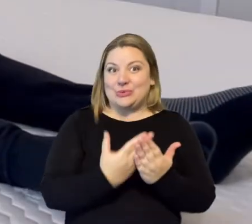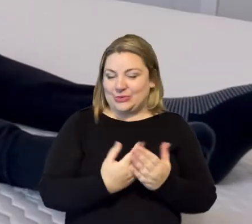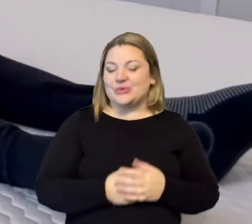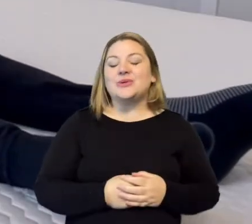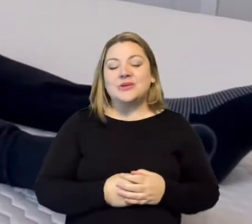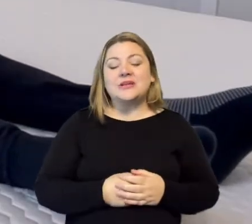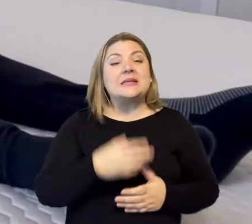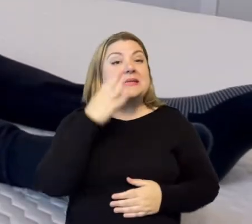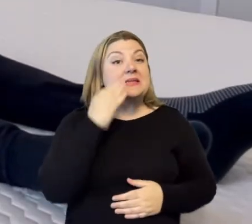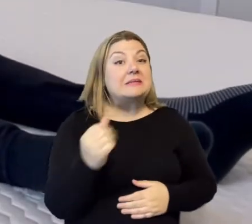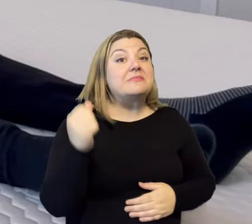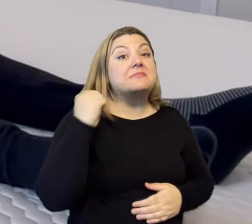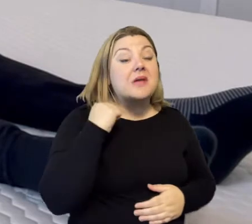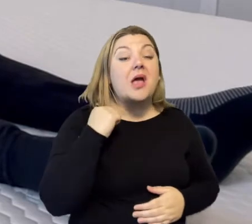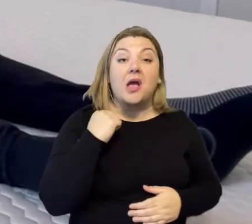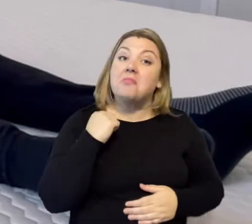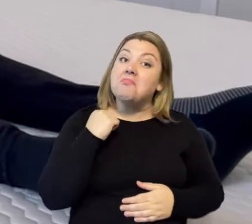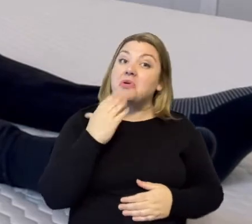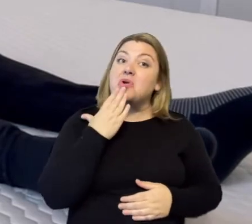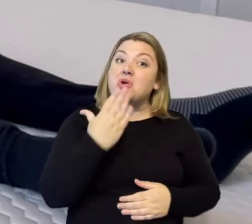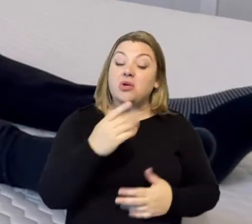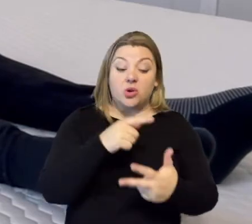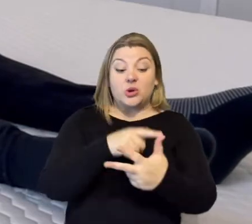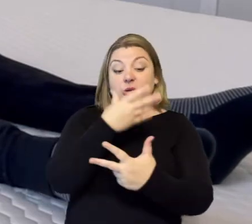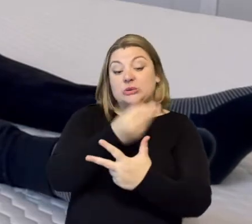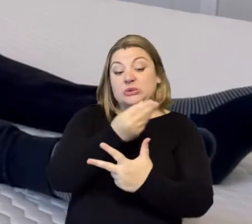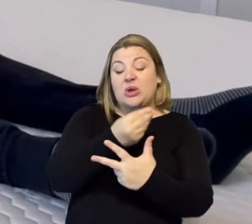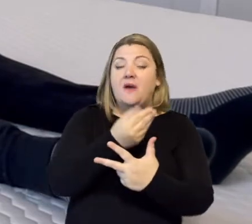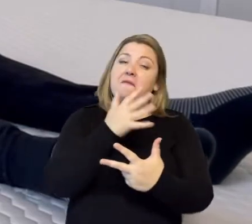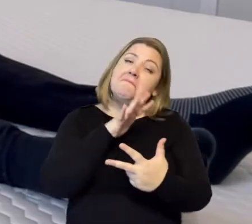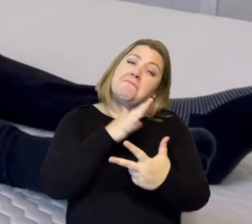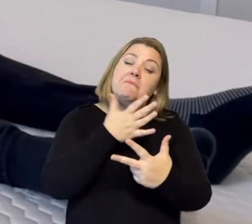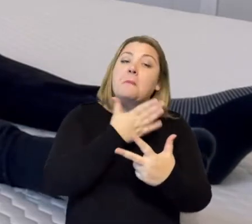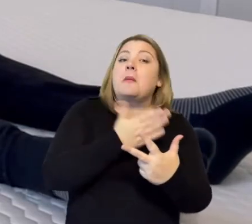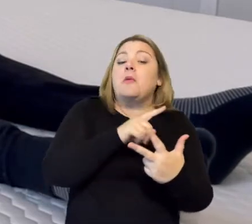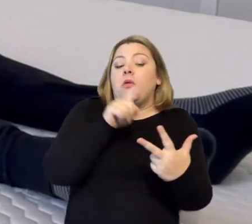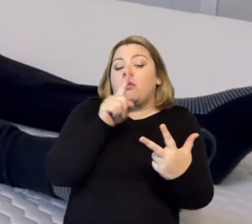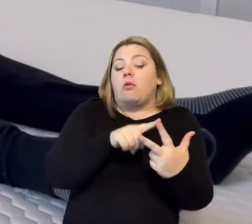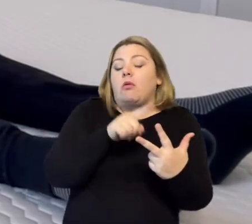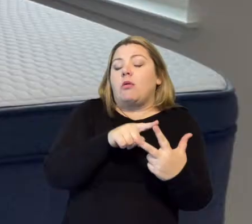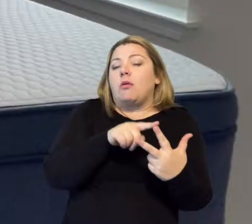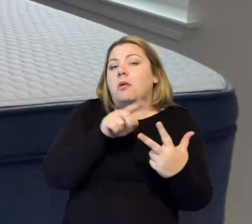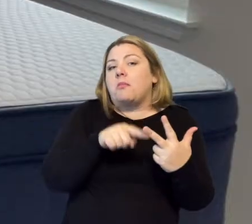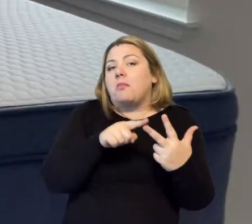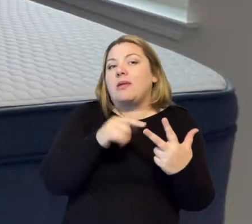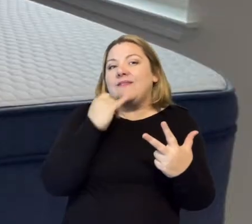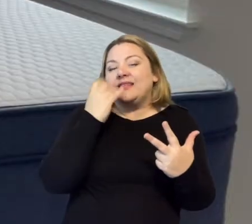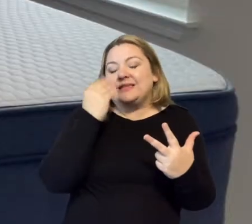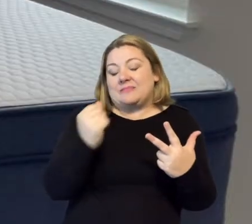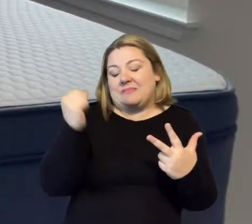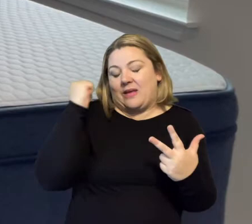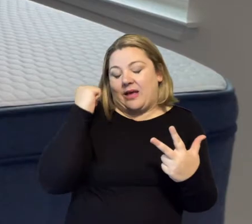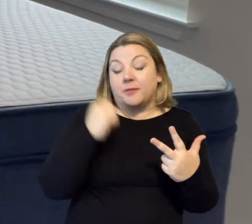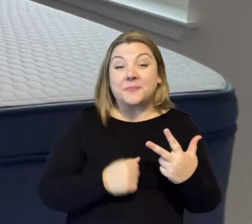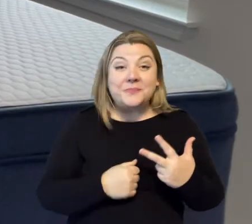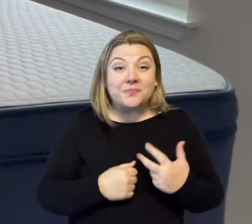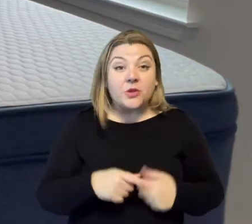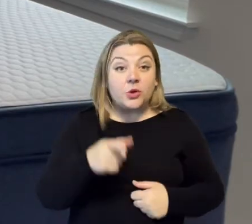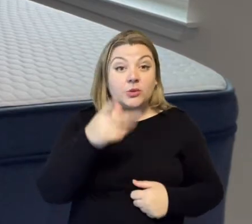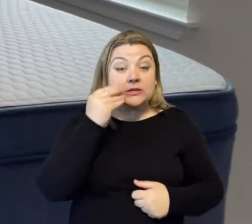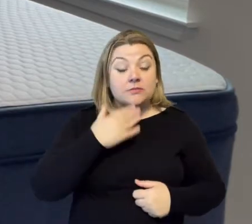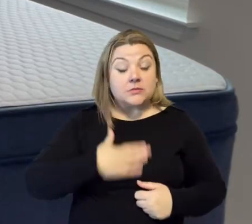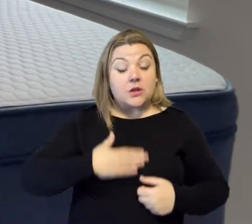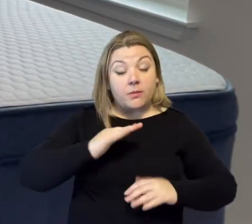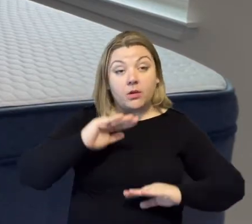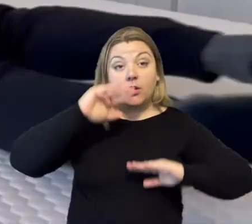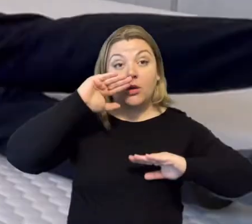I would suggest actually getting the medium or the firm feel for if you're a back sleeper. And if you're a stomach sleeper, I would